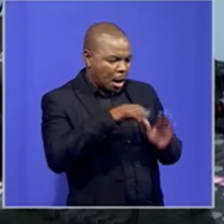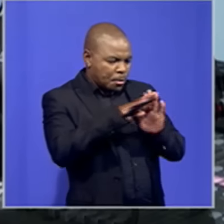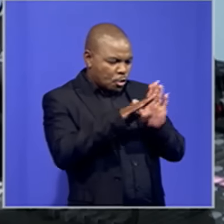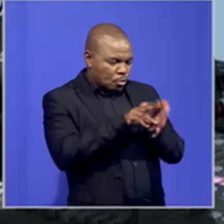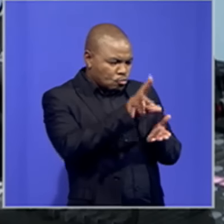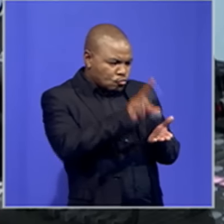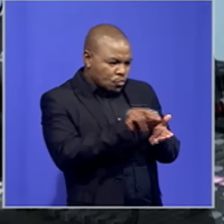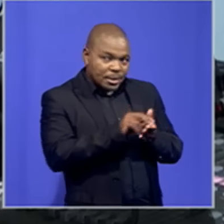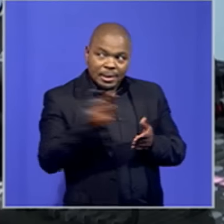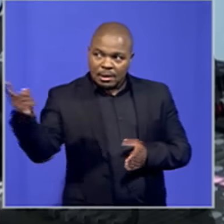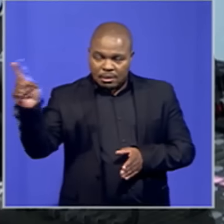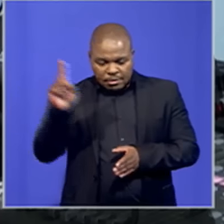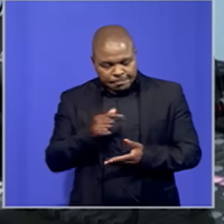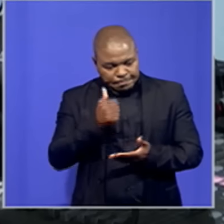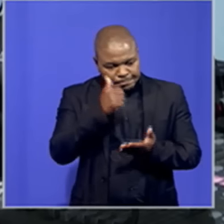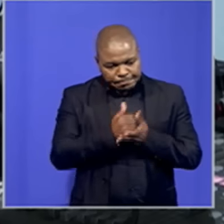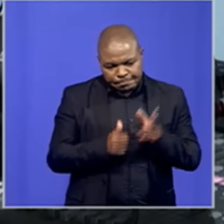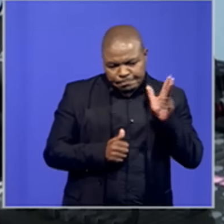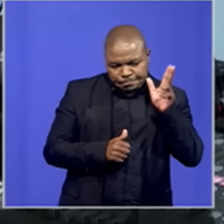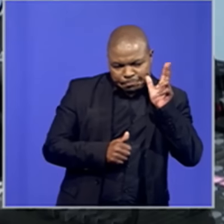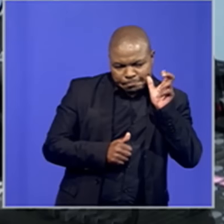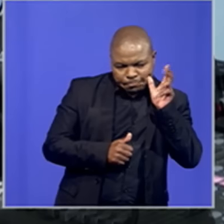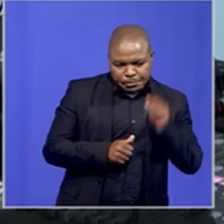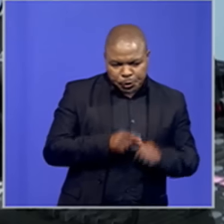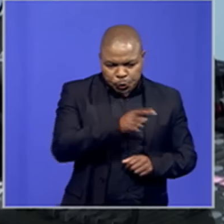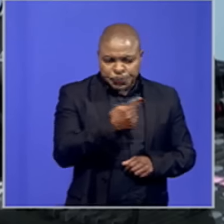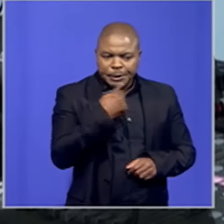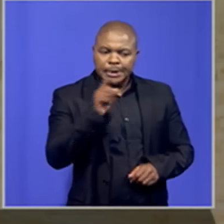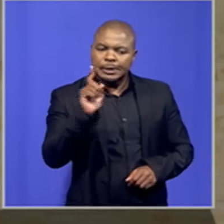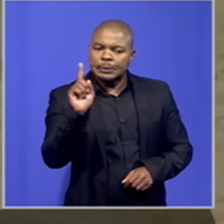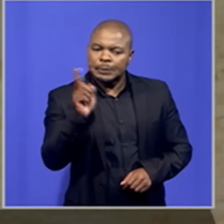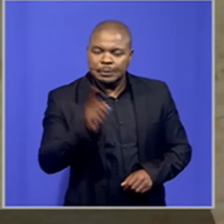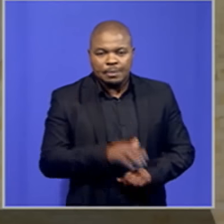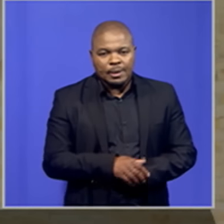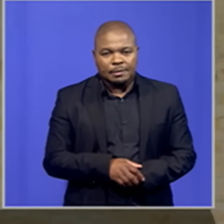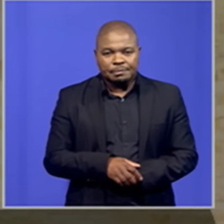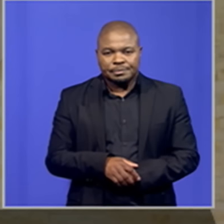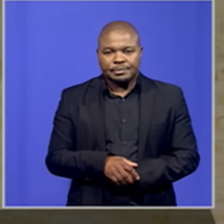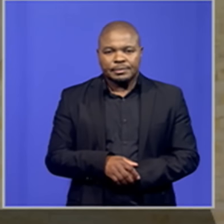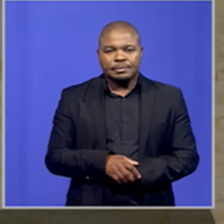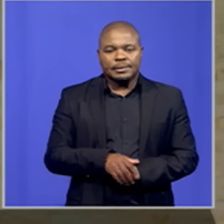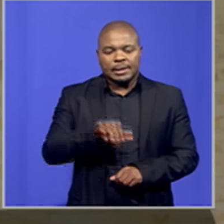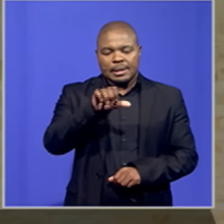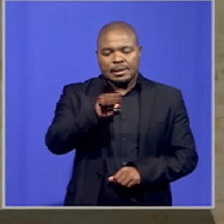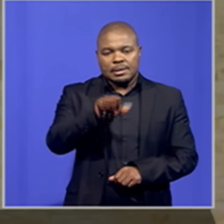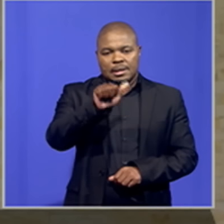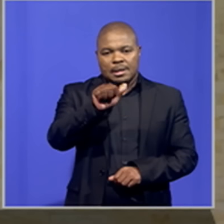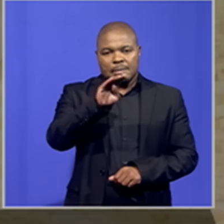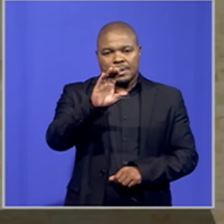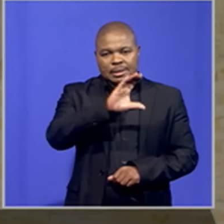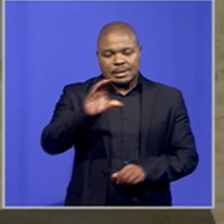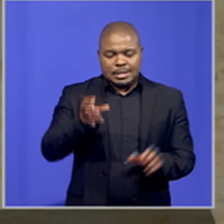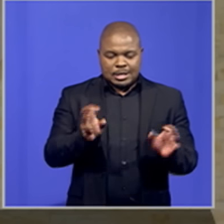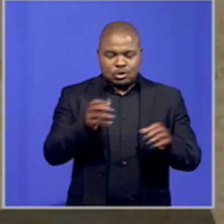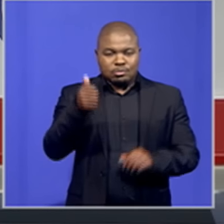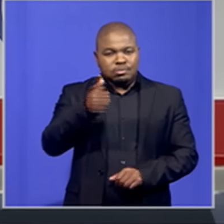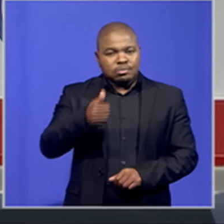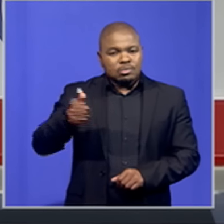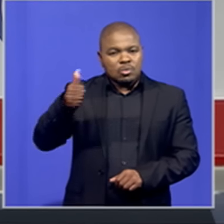they will sit here and listen to you. What are you saying? Mokhuduthamaga mogolo wa SABC Radio